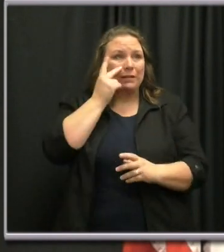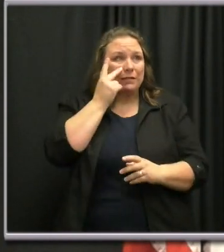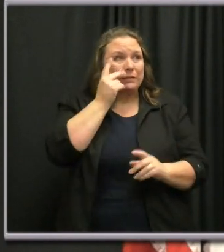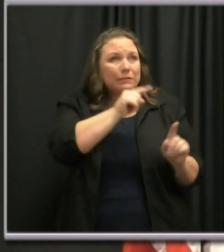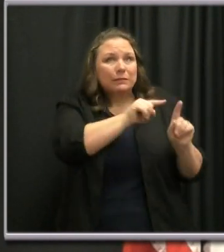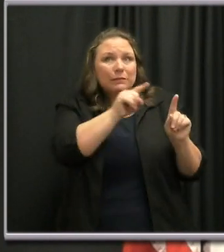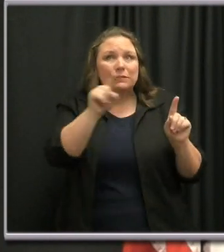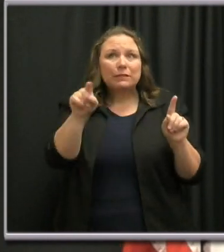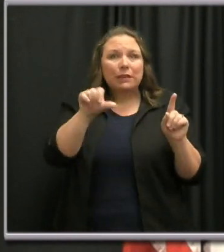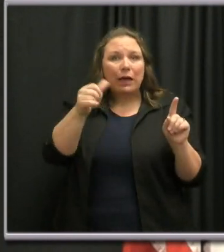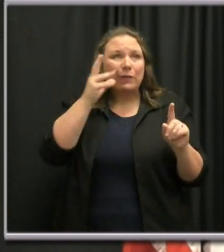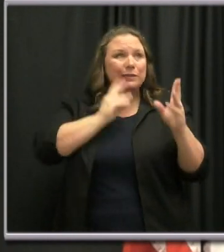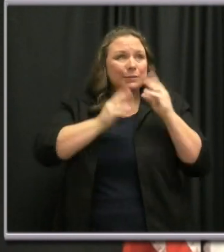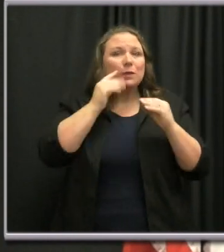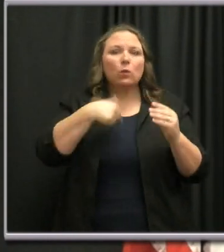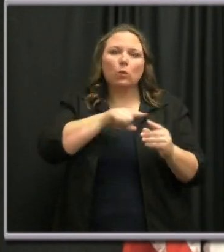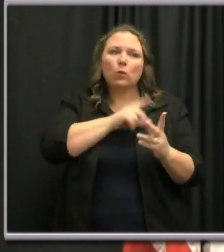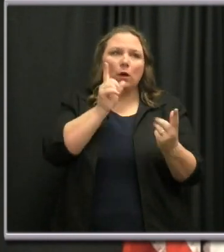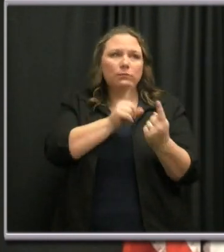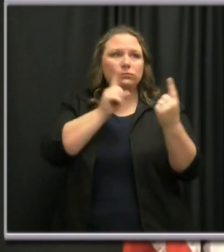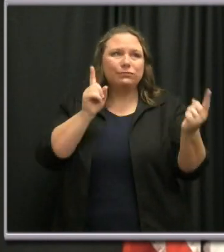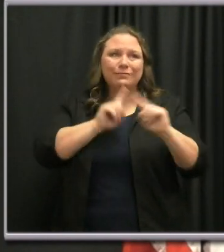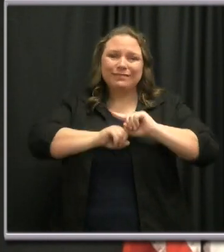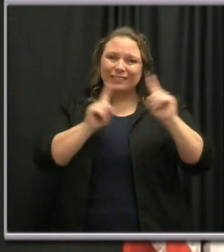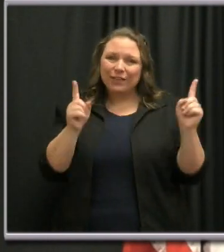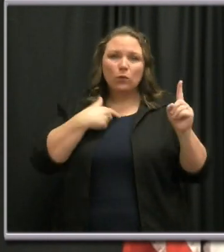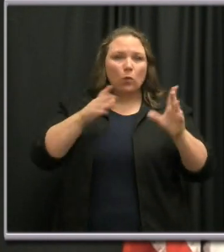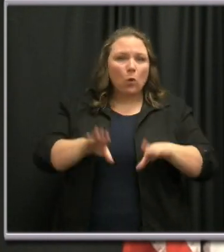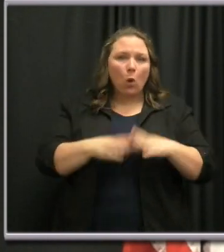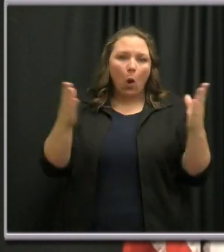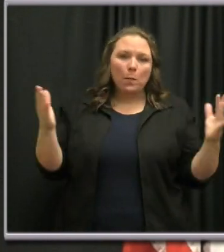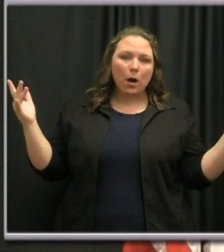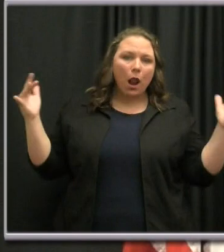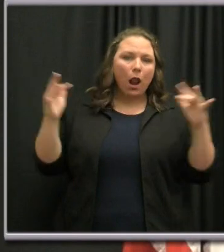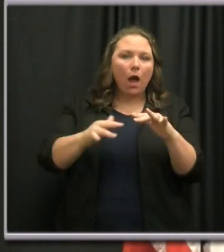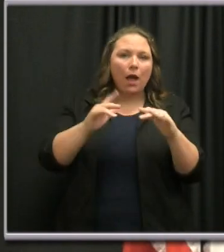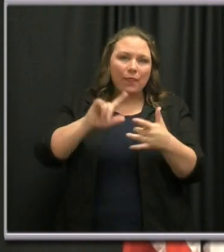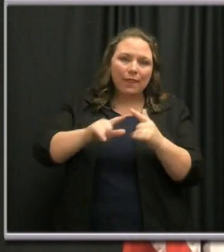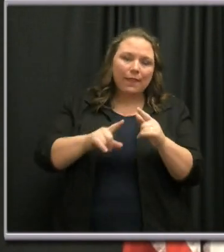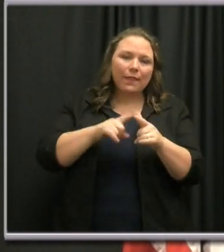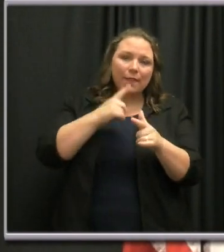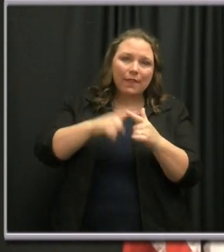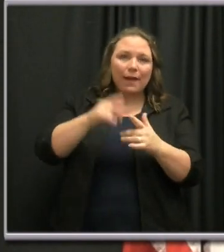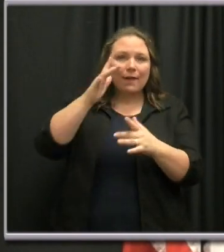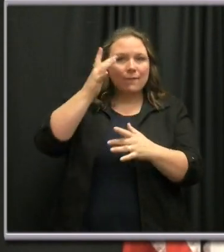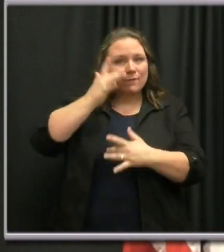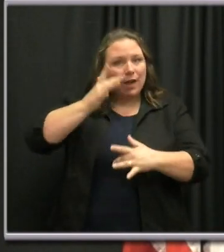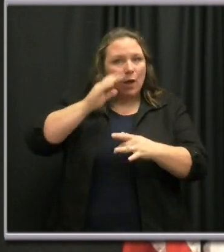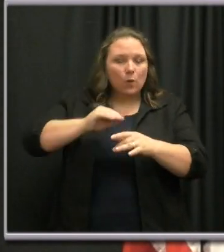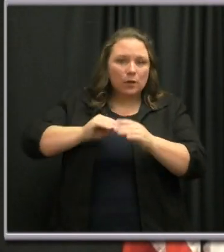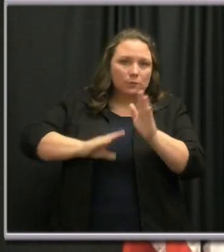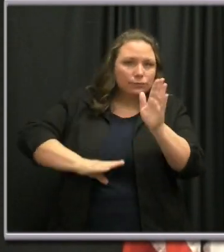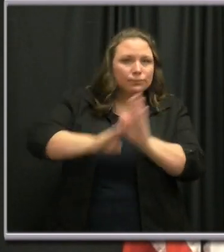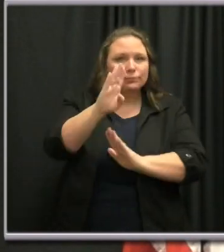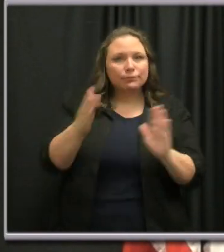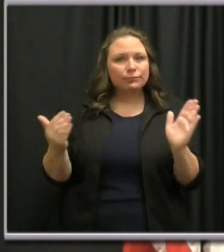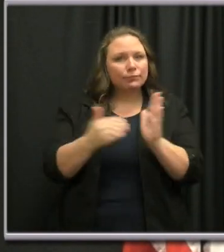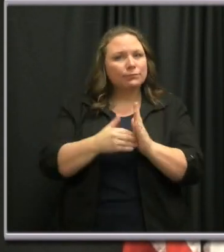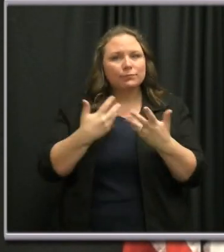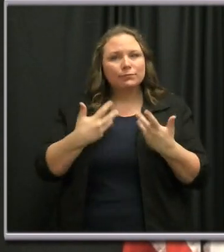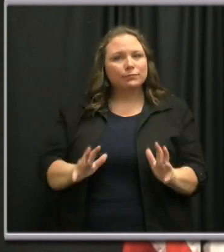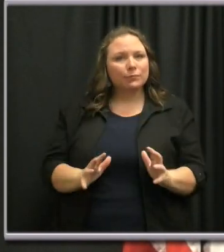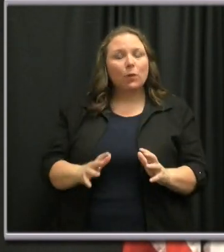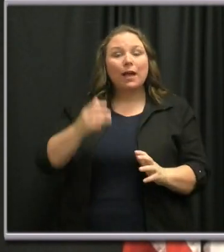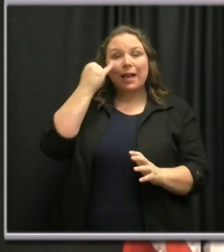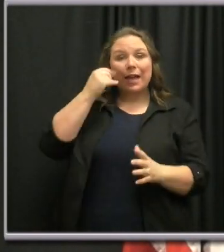from around the world, and we don't want to open up too quickly and have the virus peak a second time. And if the virus starts to spread,